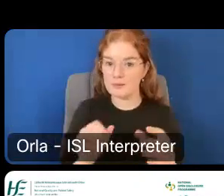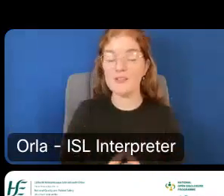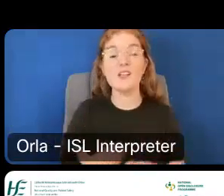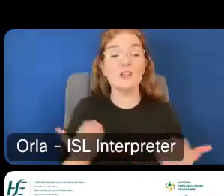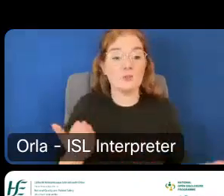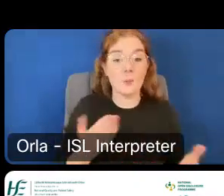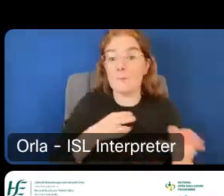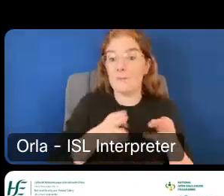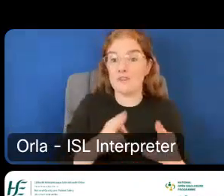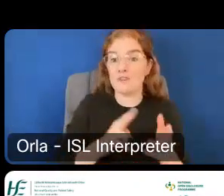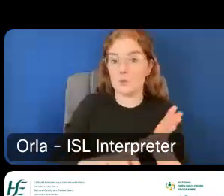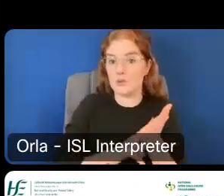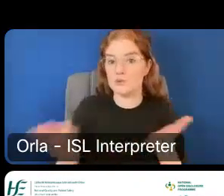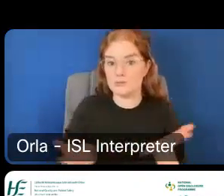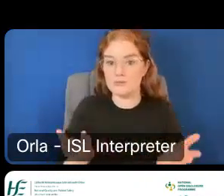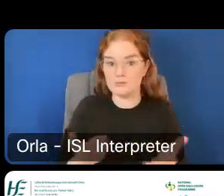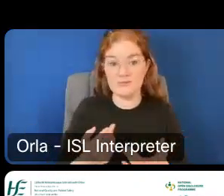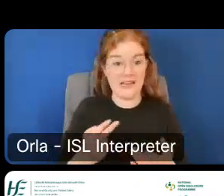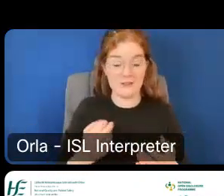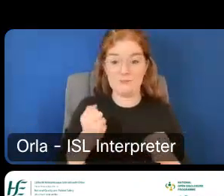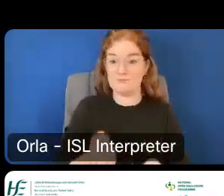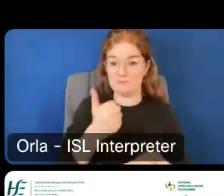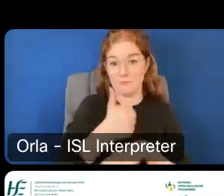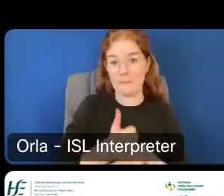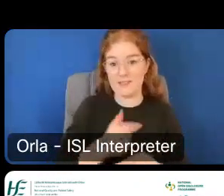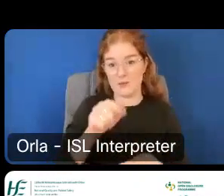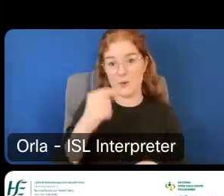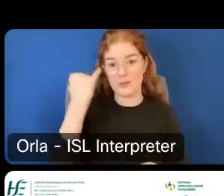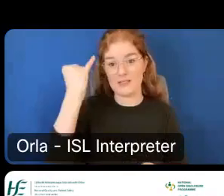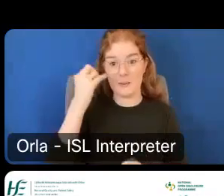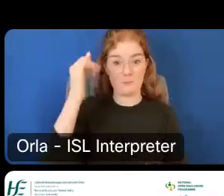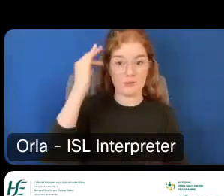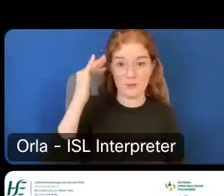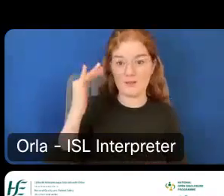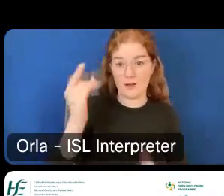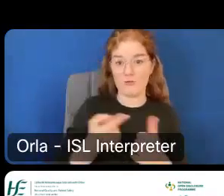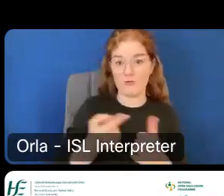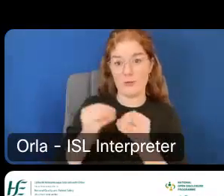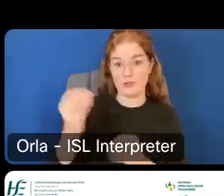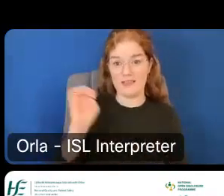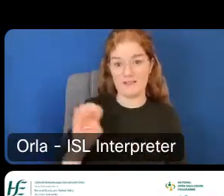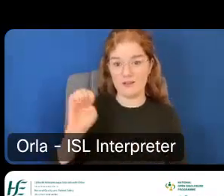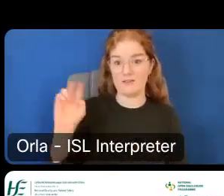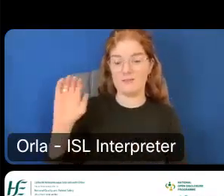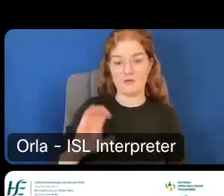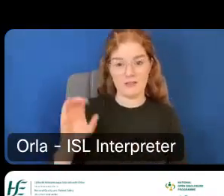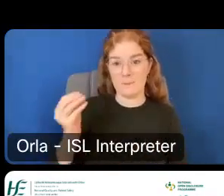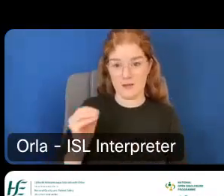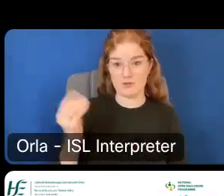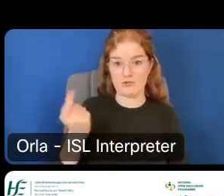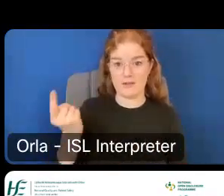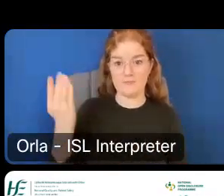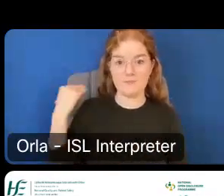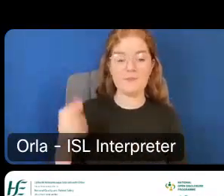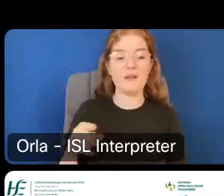methodology we used, as I said, it was very much based in those concepts and principles that Eve and Carolina have gone through with us. And